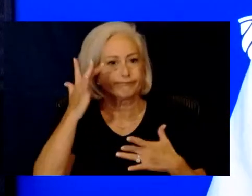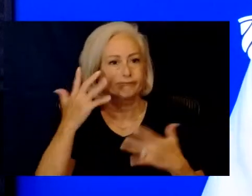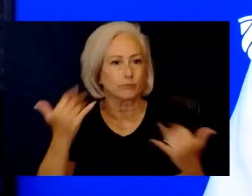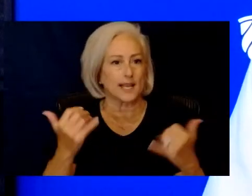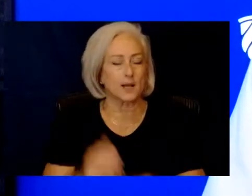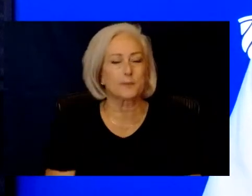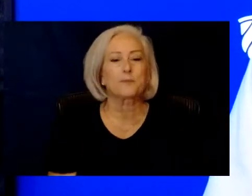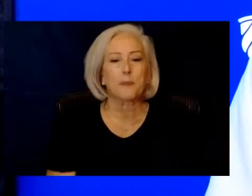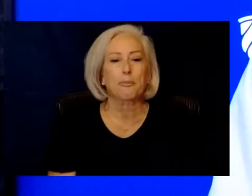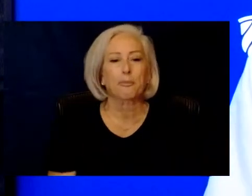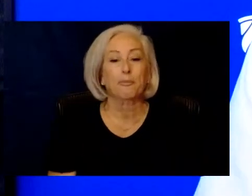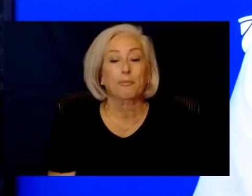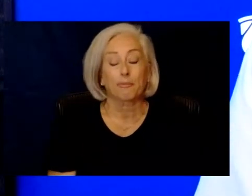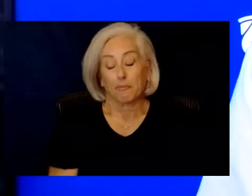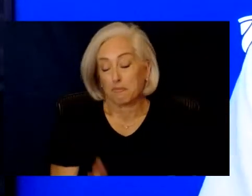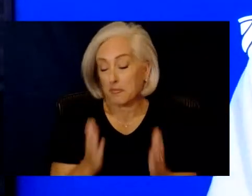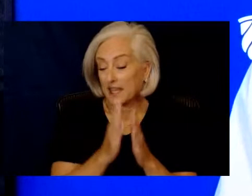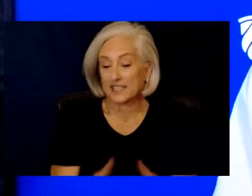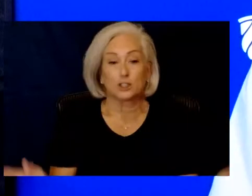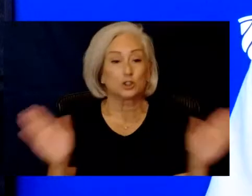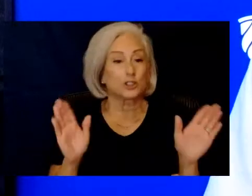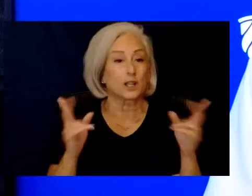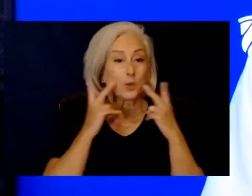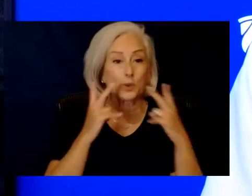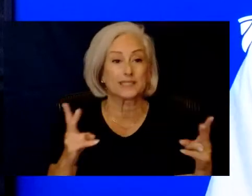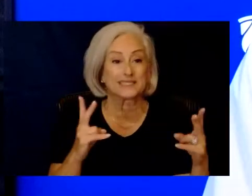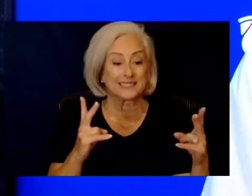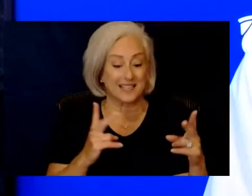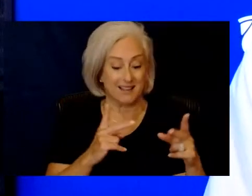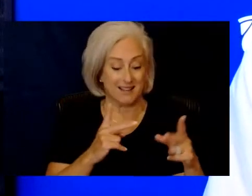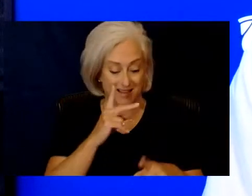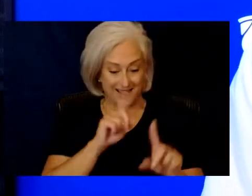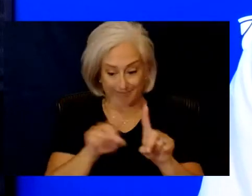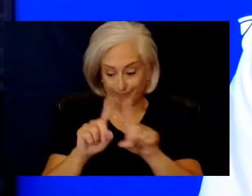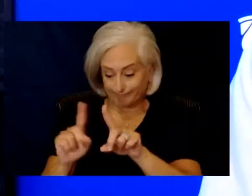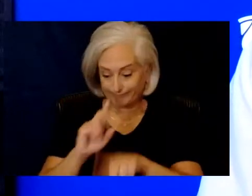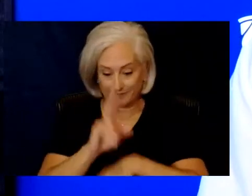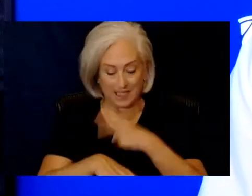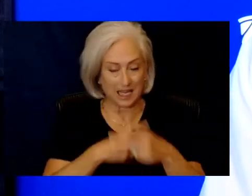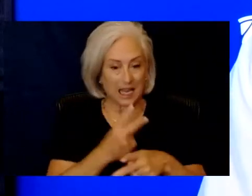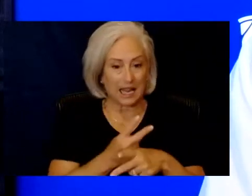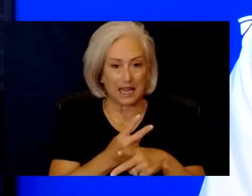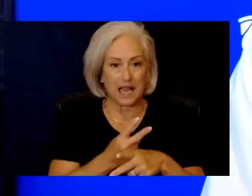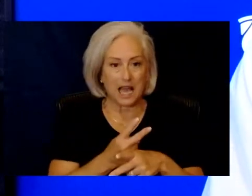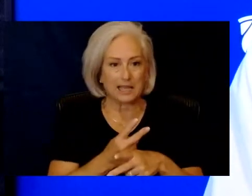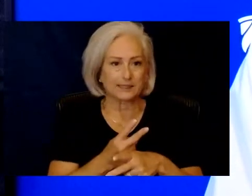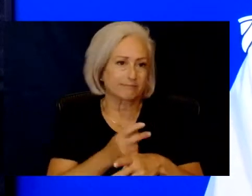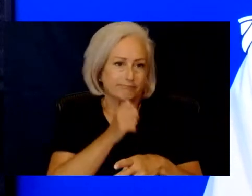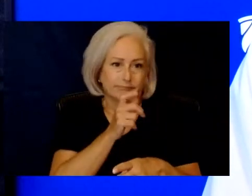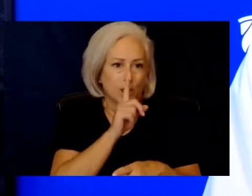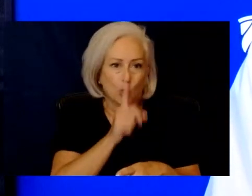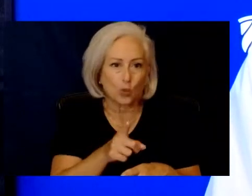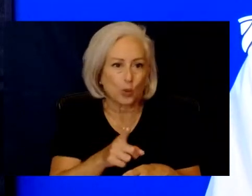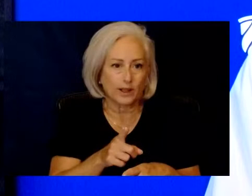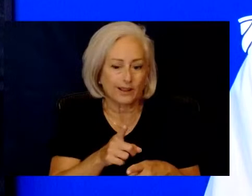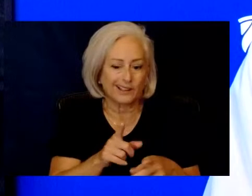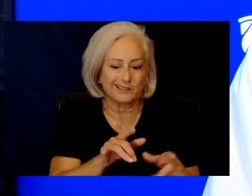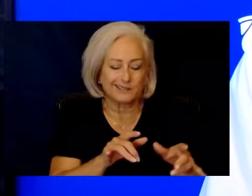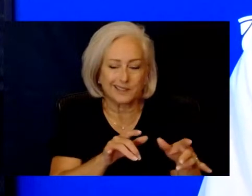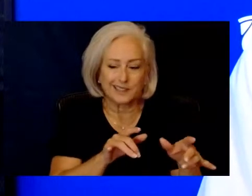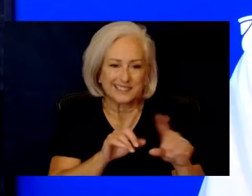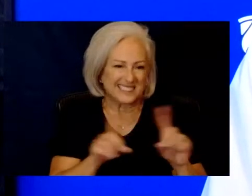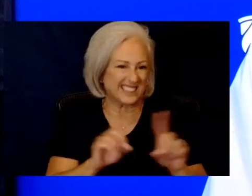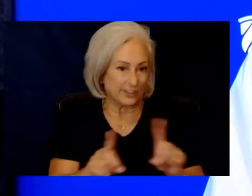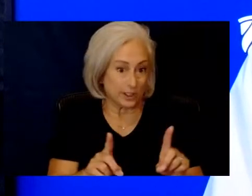these viruses really are no different from one another. These variants are no different. Yes, Delta may have had a higher chance of severe